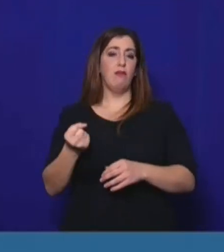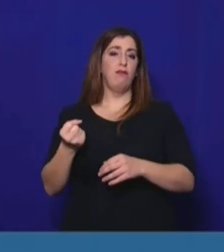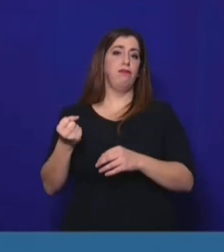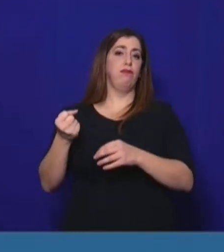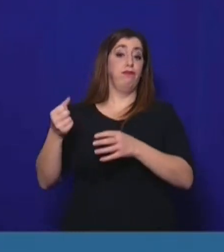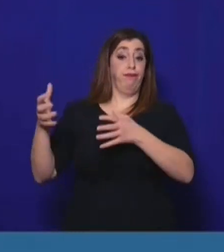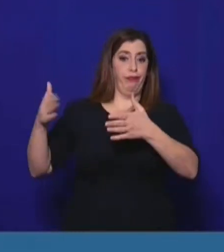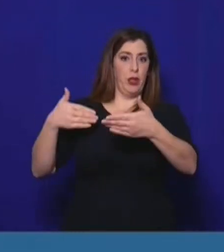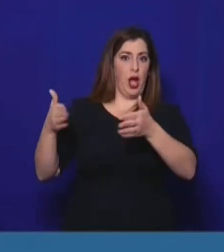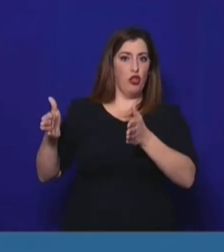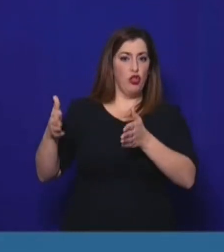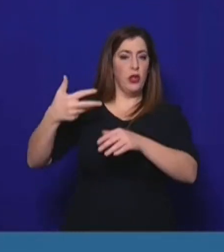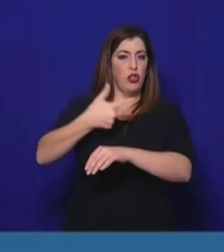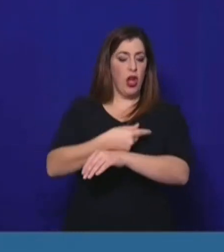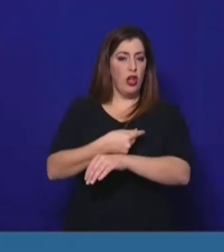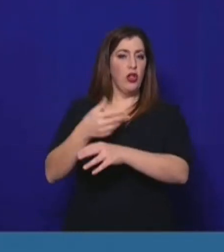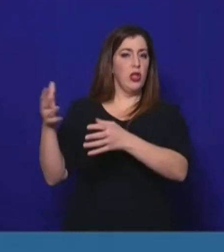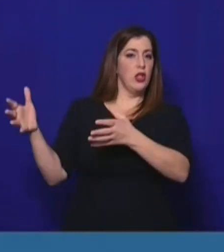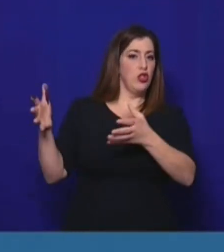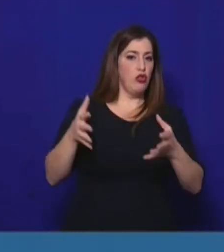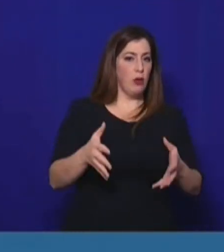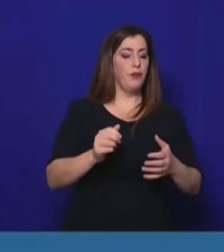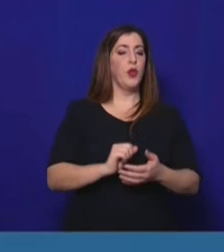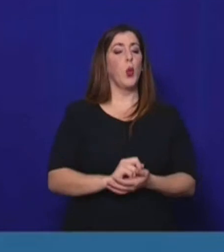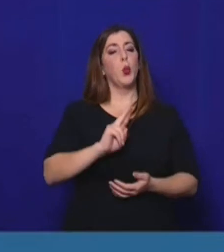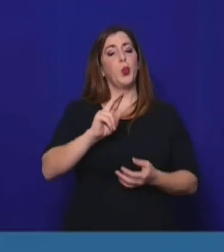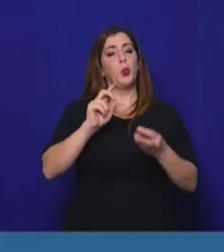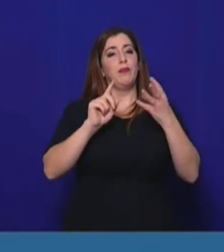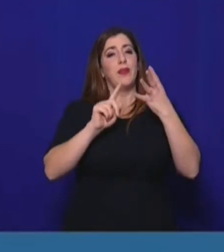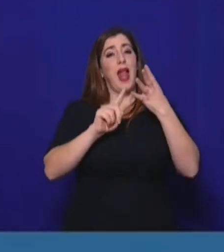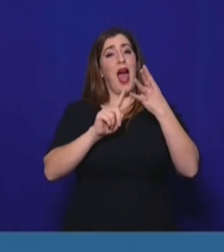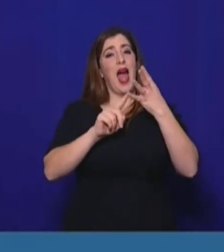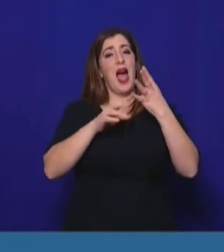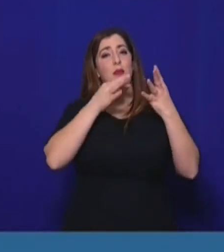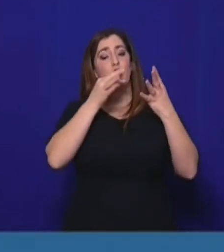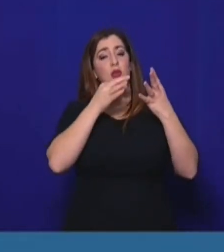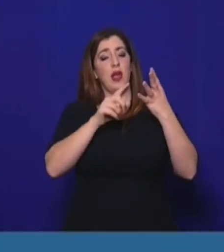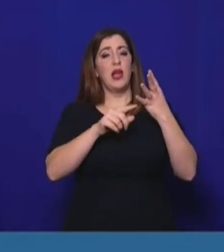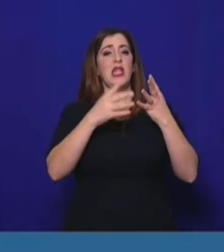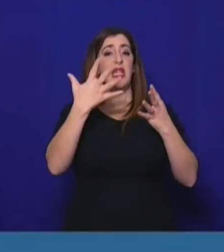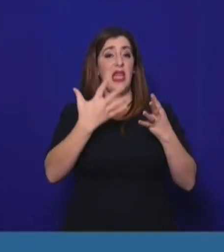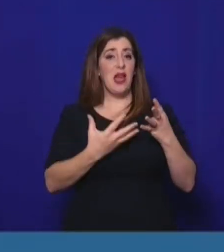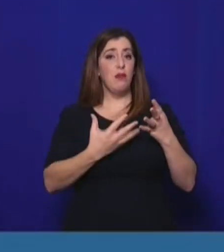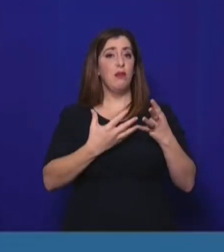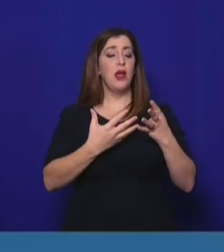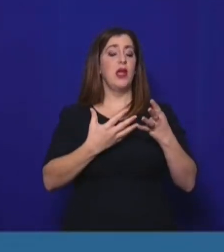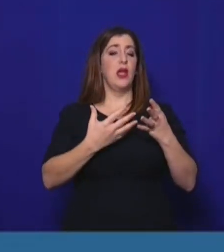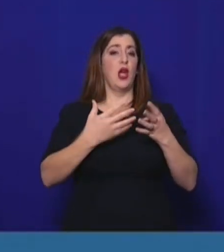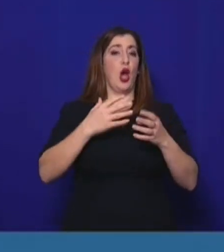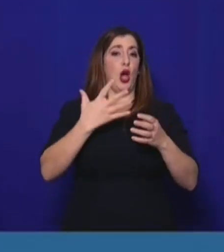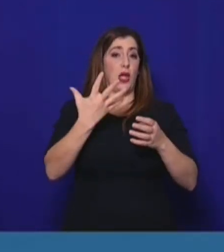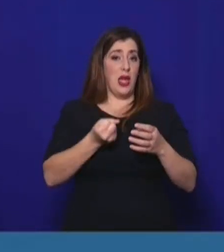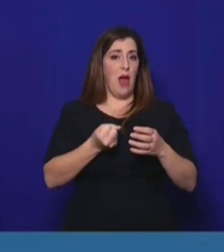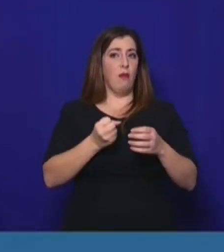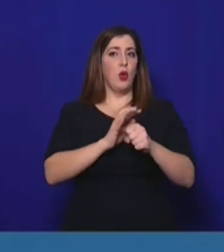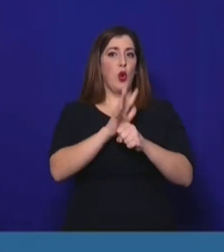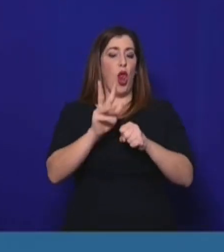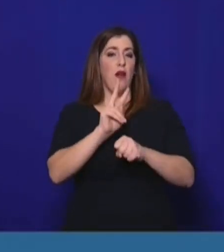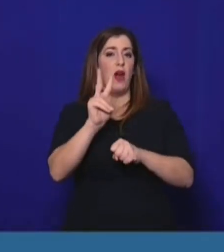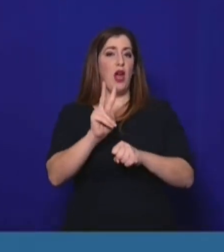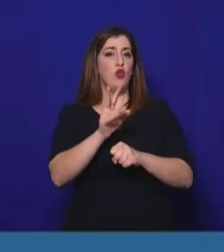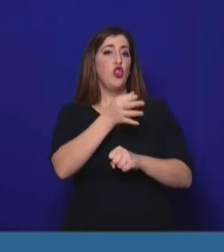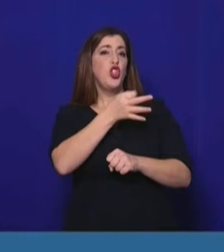każi ġodda marbuta mal-varjanti li feċ fir-Renju Unit? Grazzi ħafna. Mela, fuq il-każi